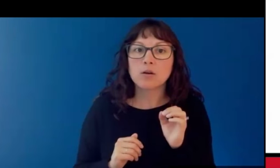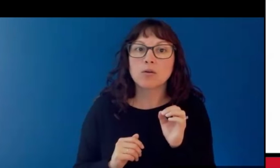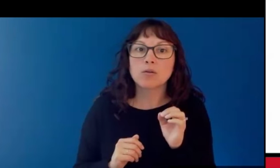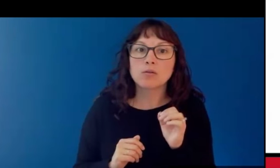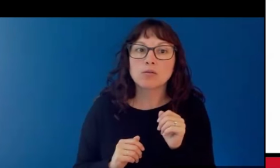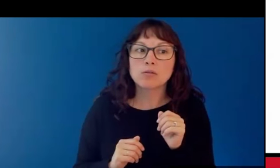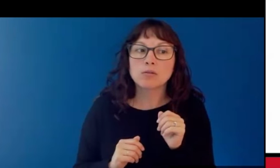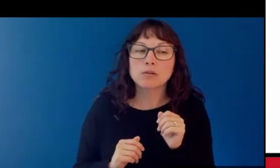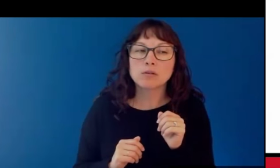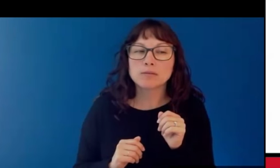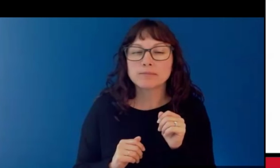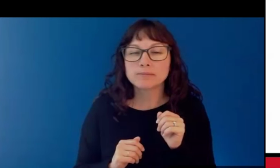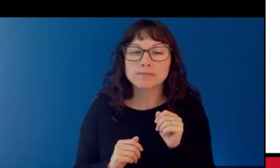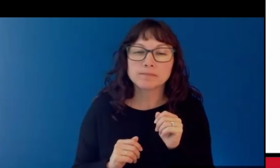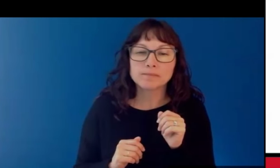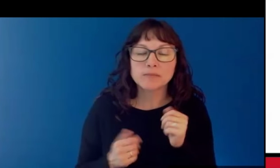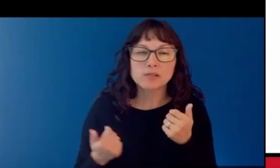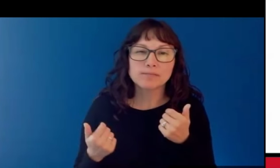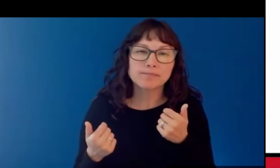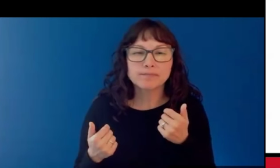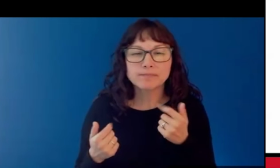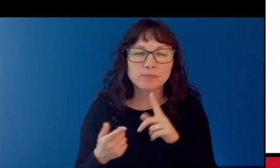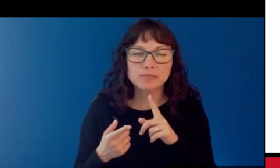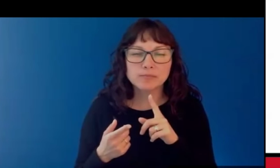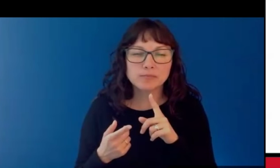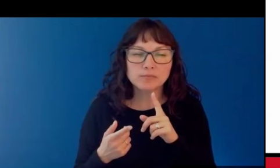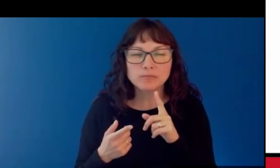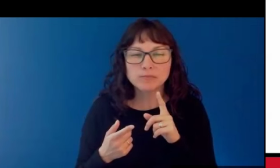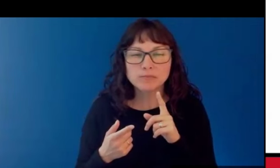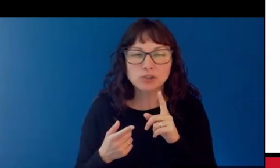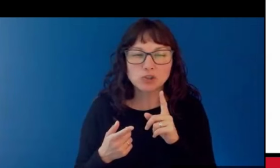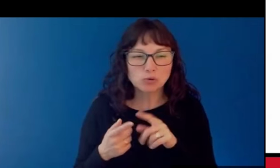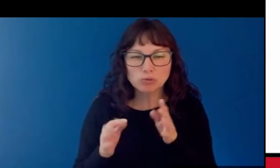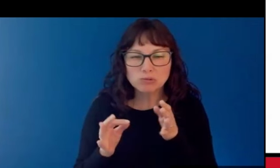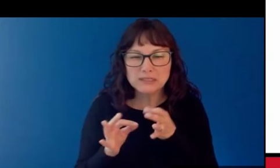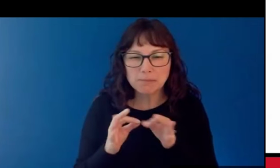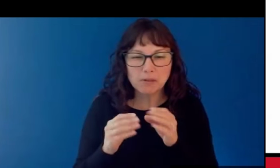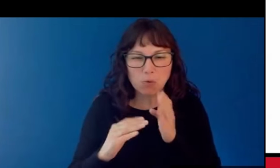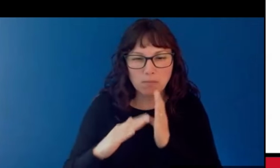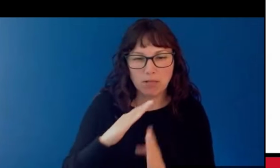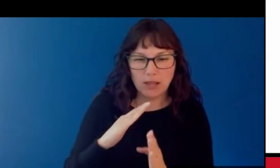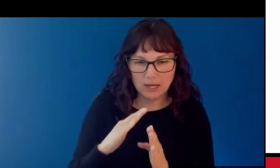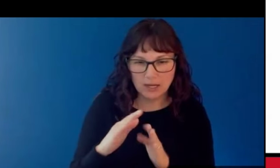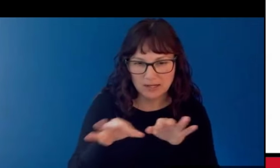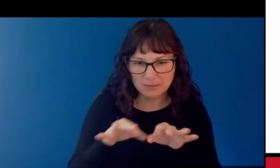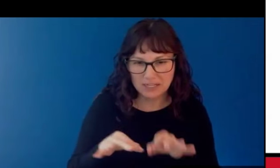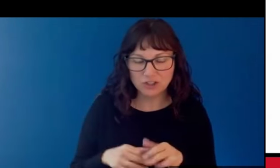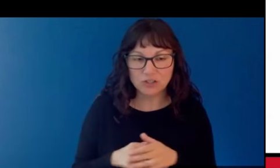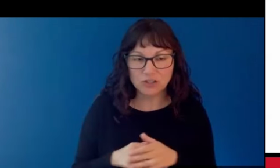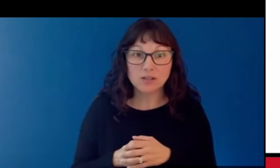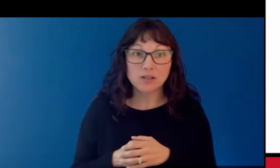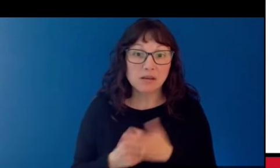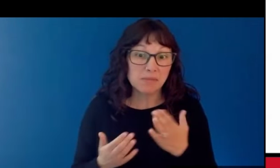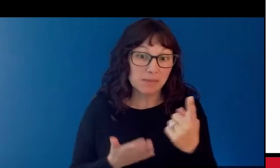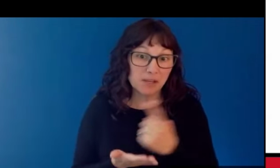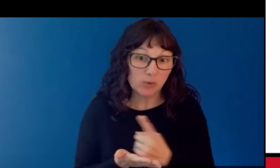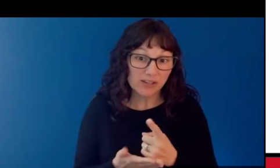hopefully in a little bit more plain language, it could say a